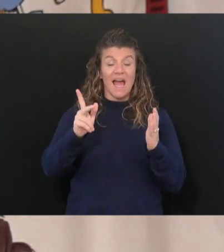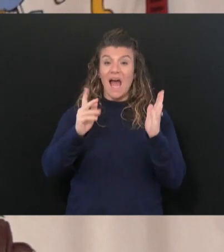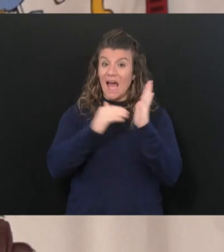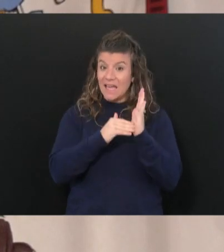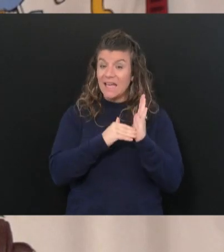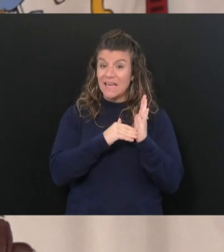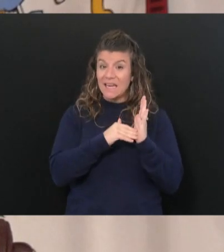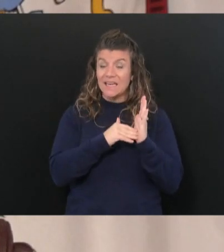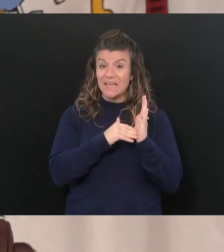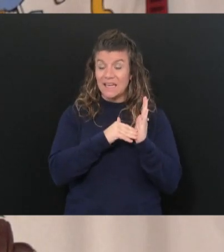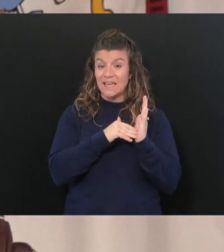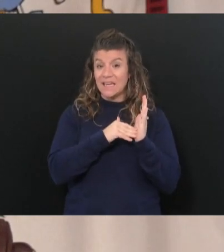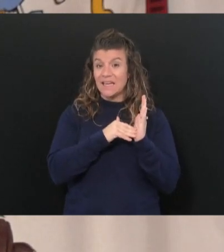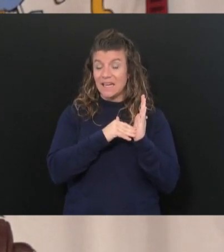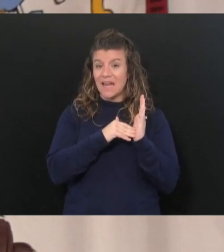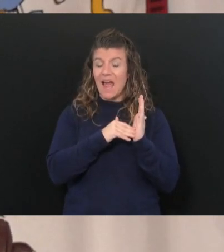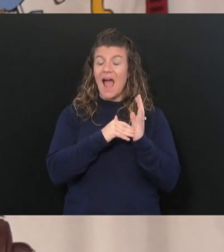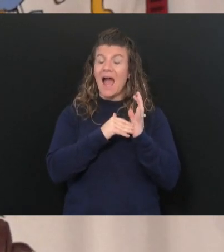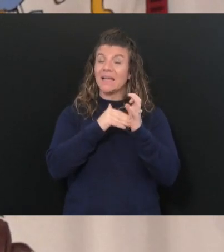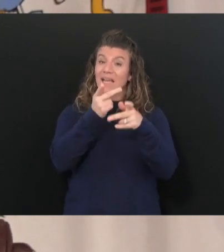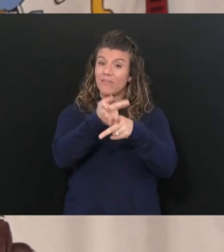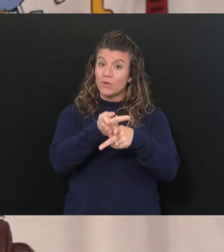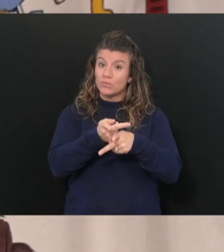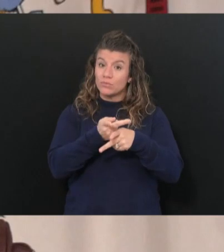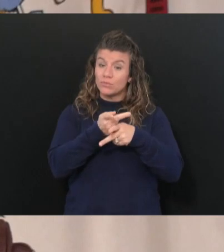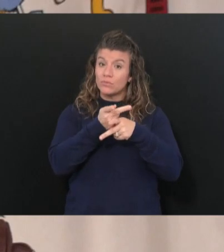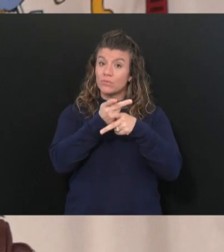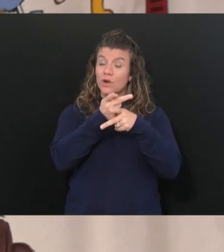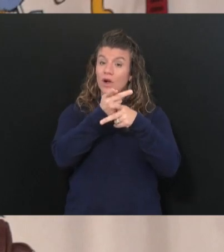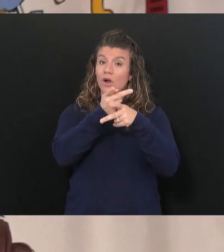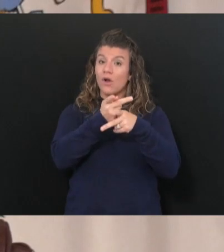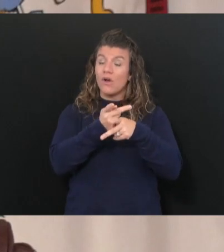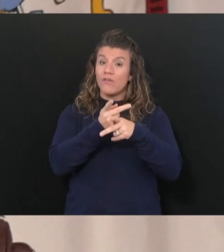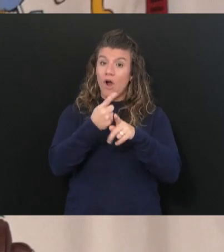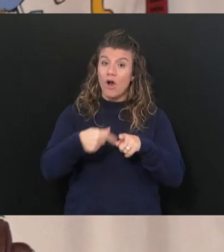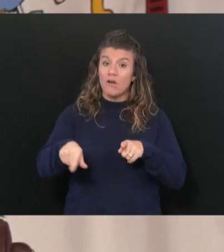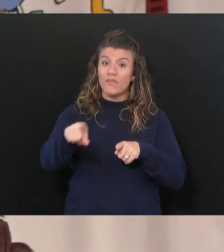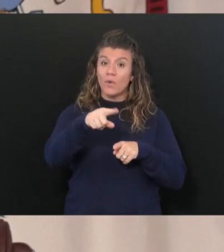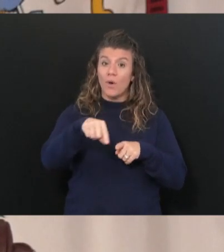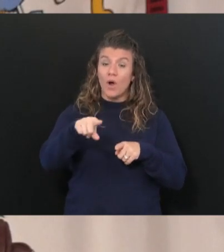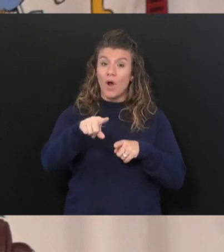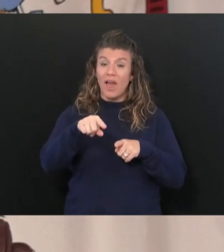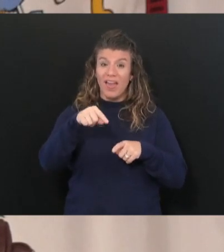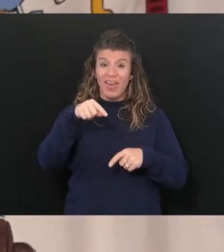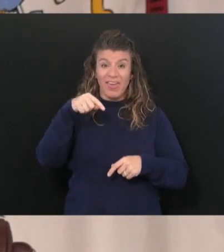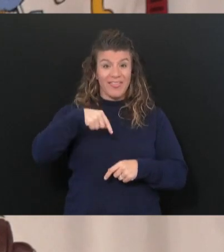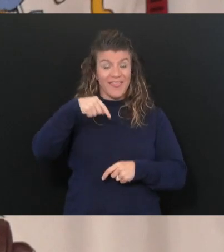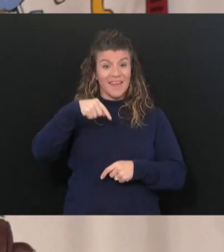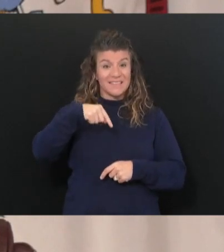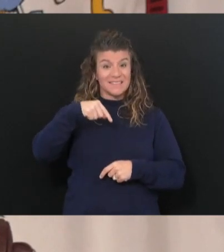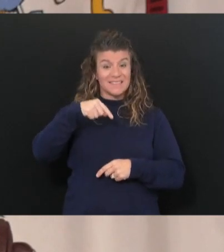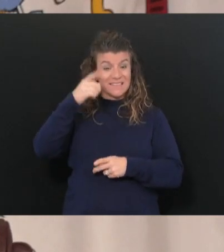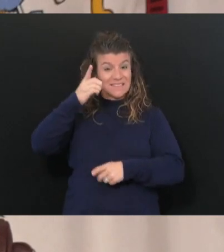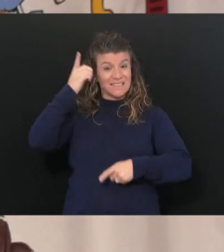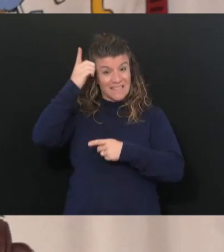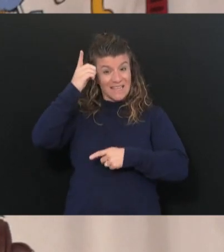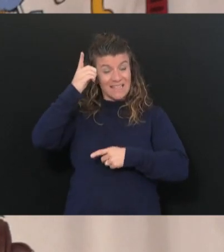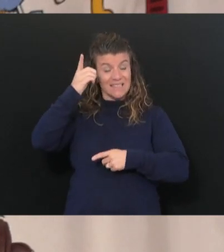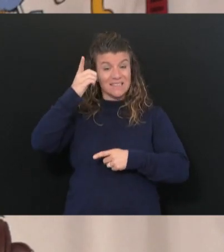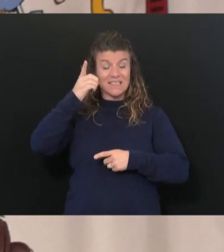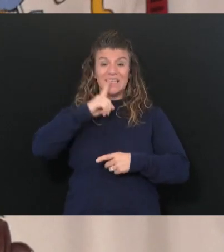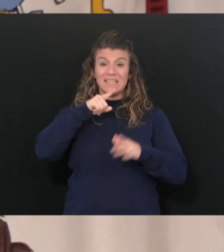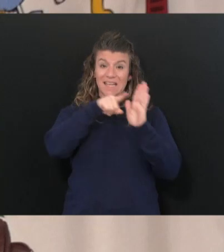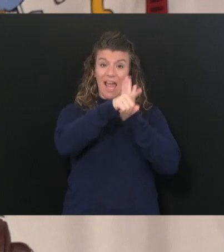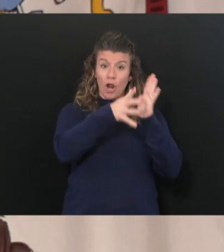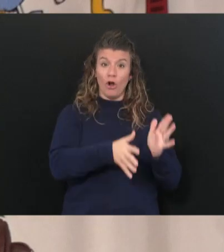Again, I caution everyone out there that we're dealing with a killer here. We're dealing with a